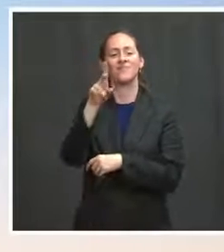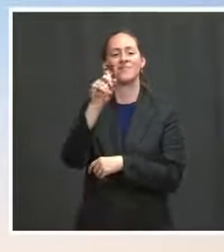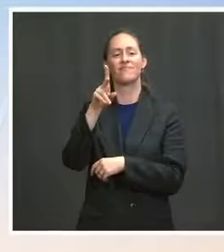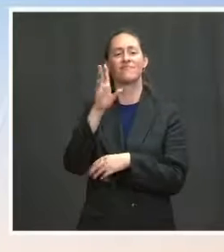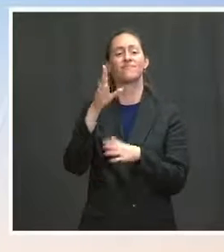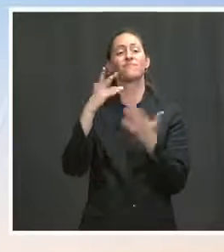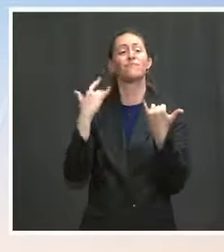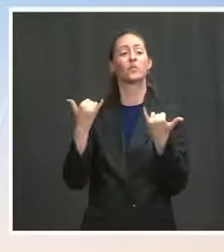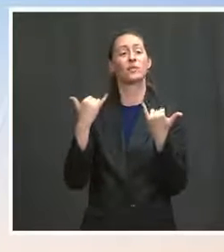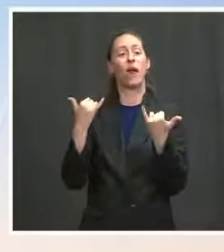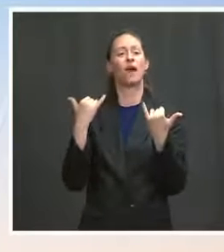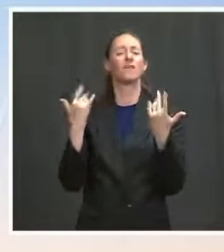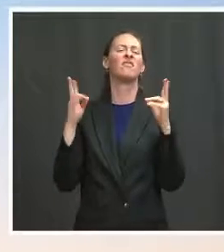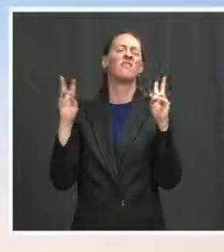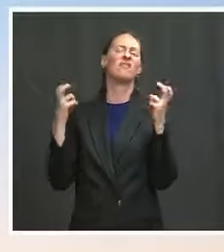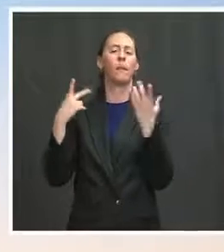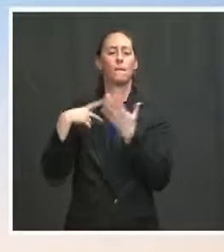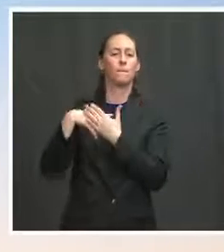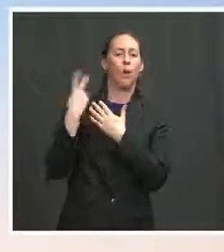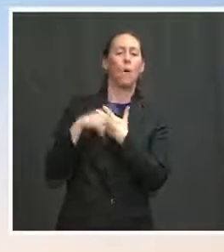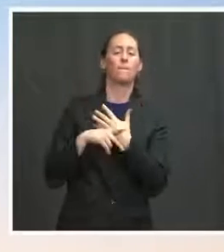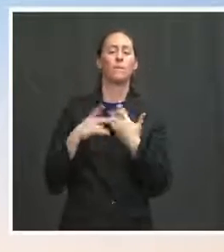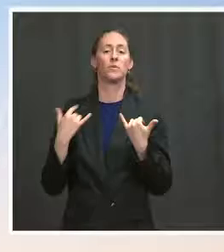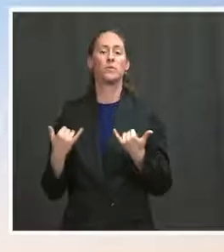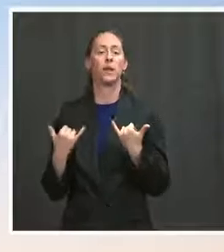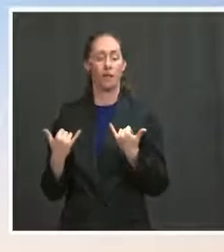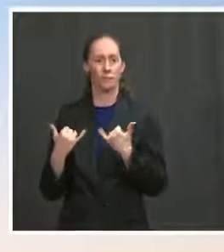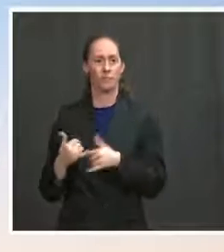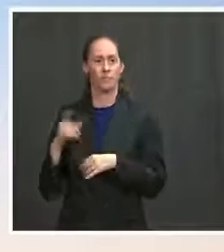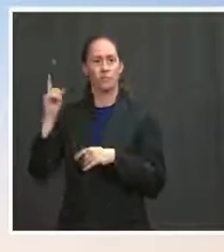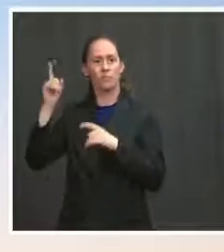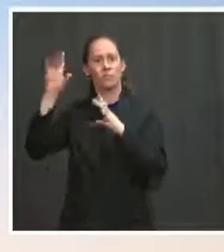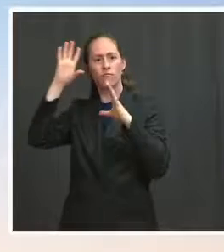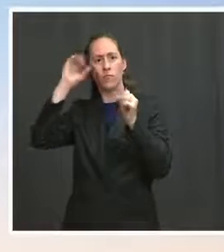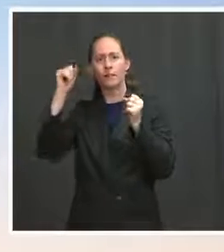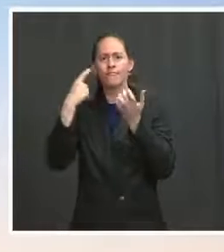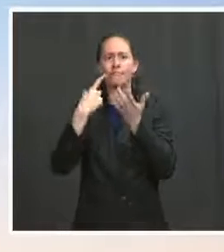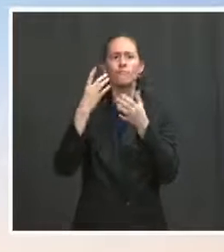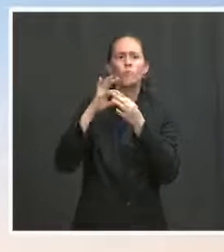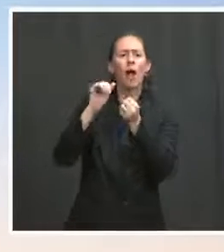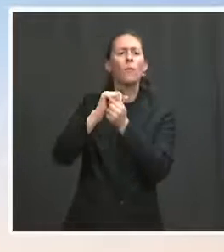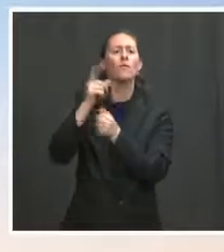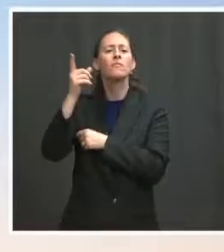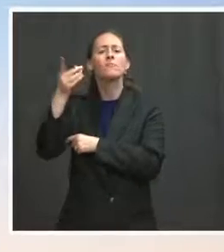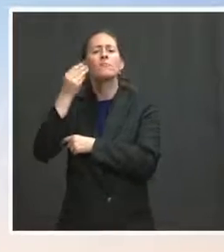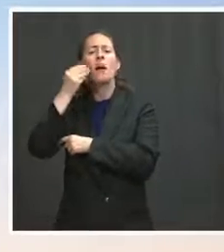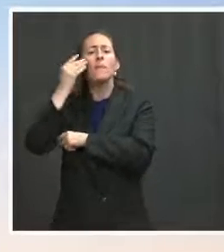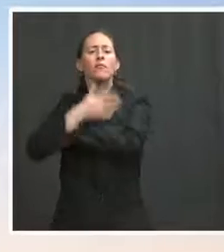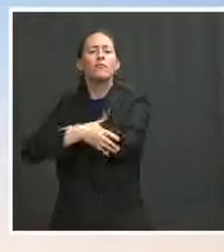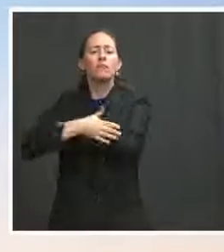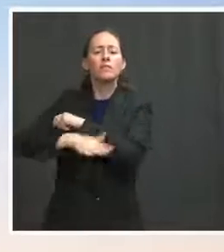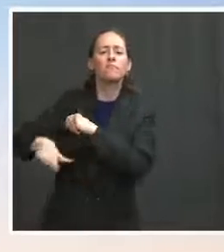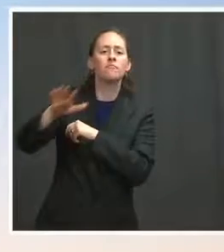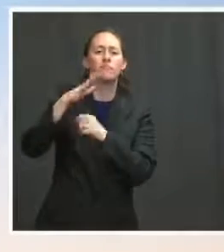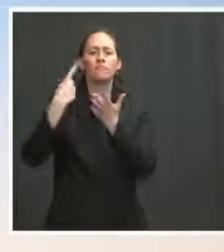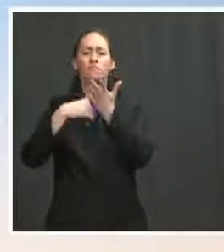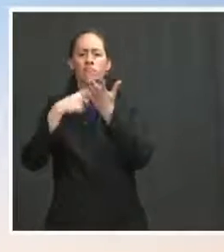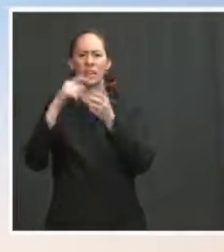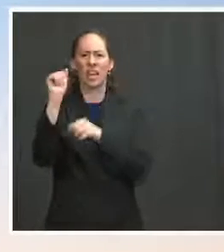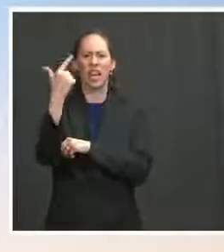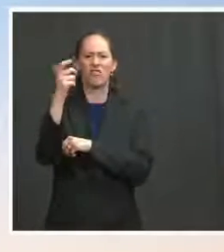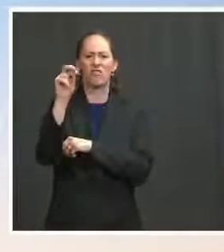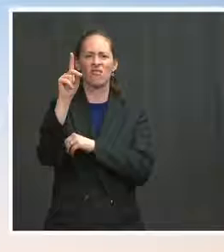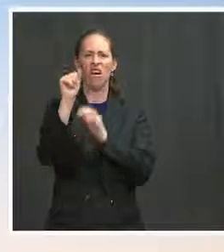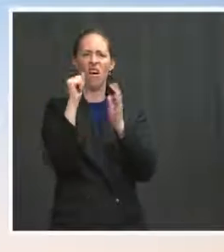place in the president's both domestic and foreign policy agenda, and don't they fall short of the president signing the Equality Act into